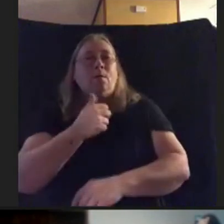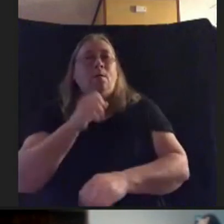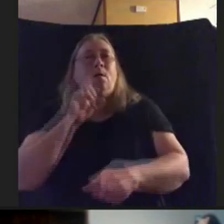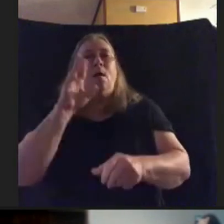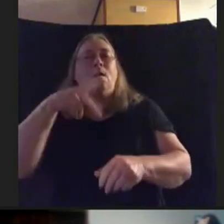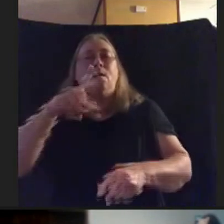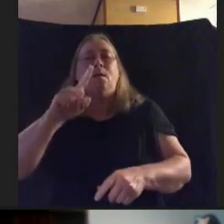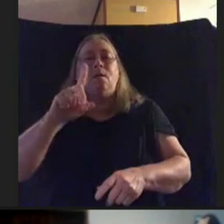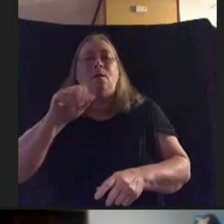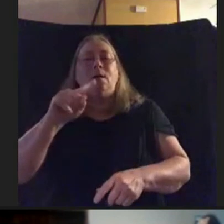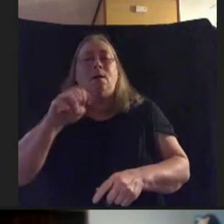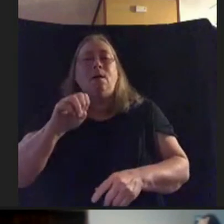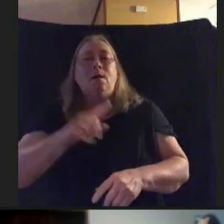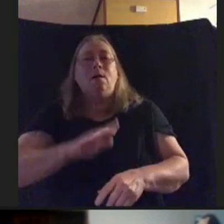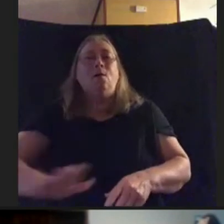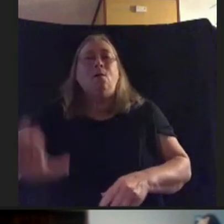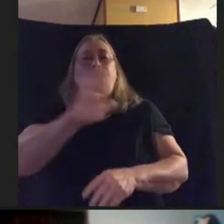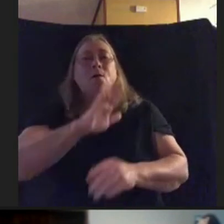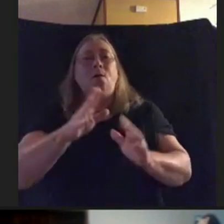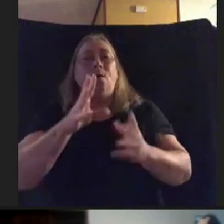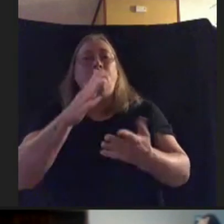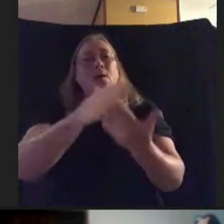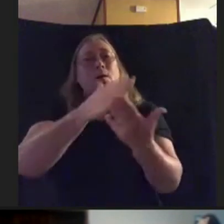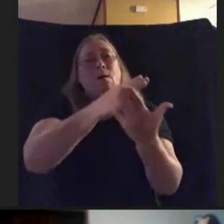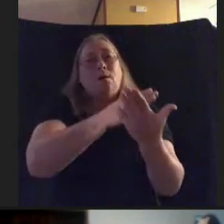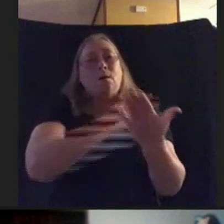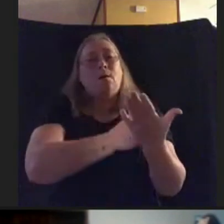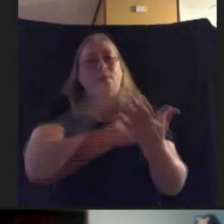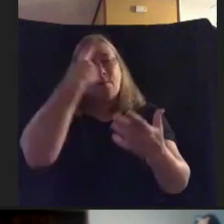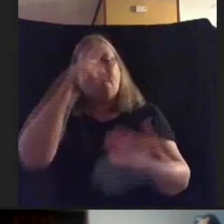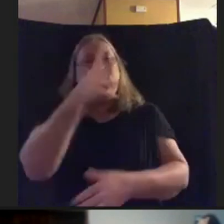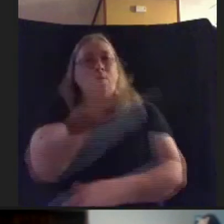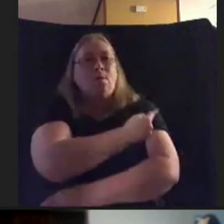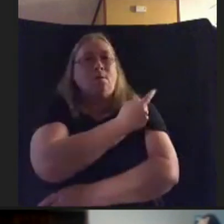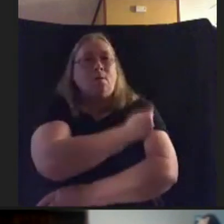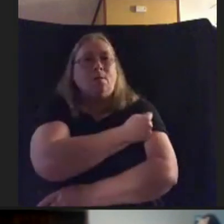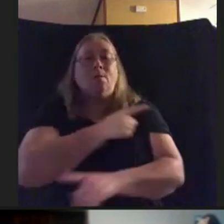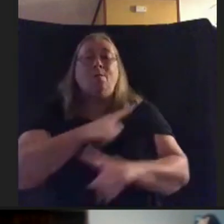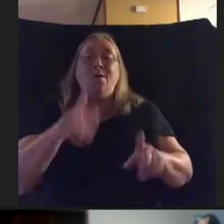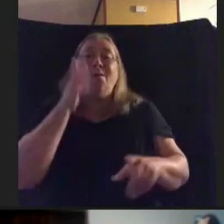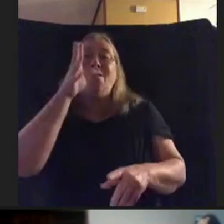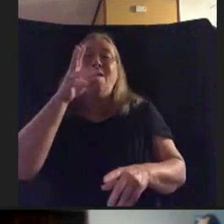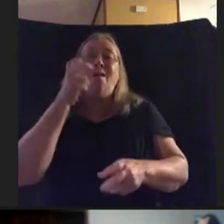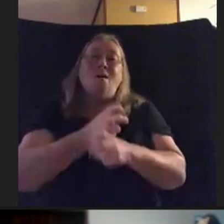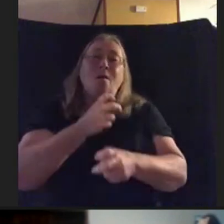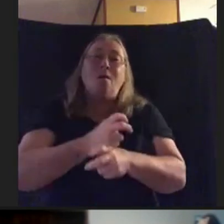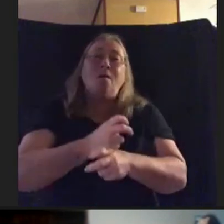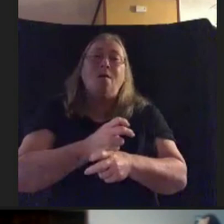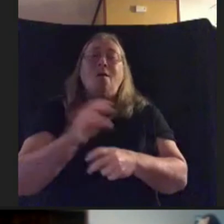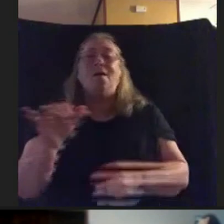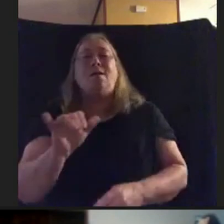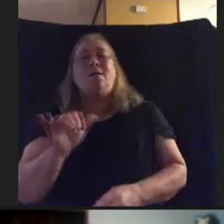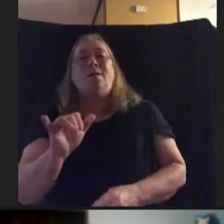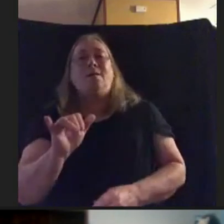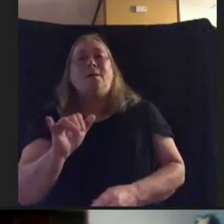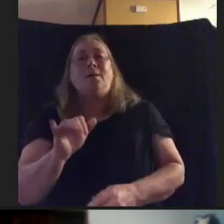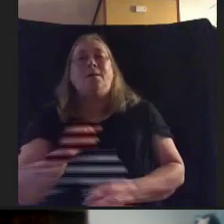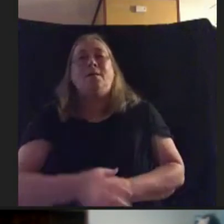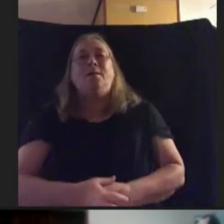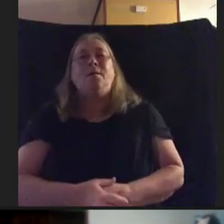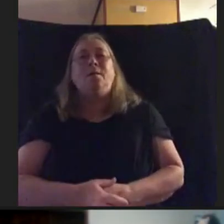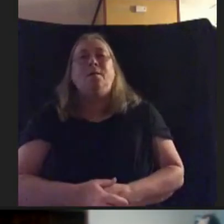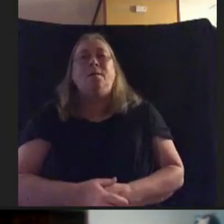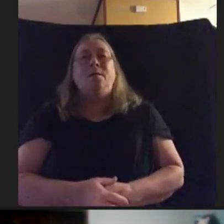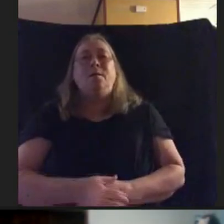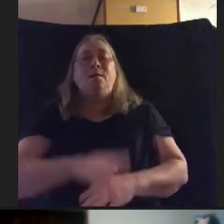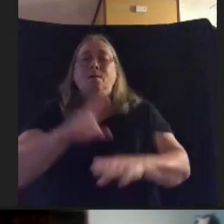some localities are to get the vaccine. But it's going to be hard to have sort of like a standard dependable list